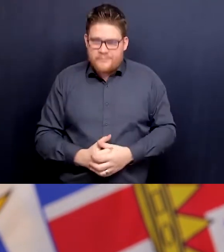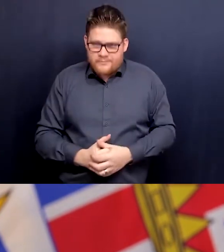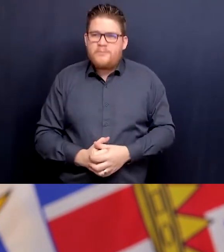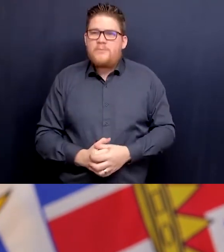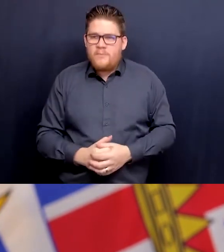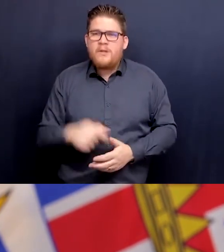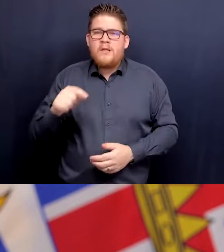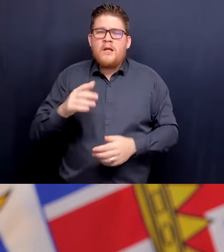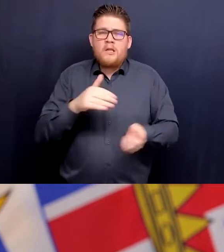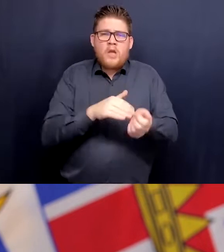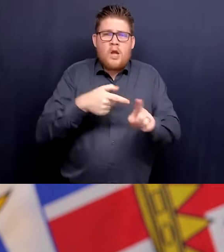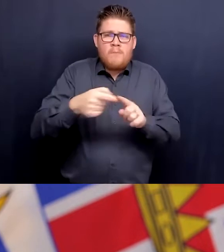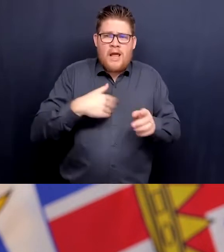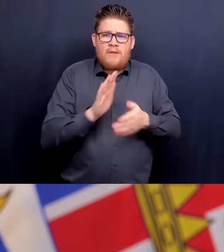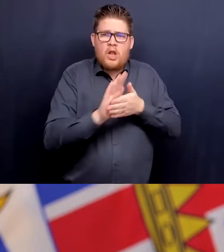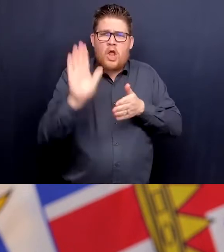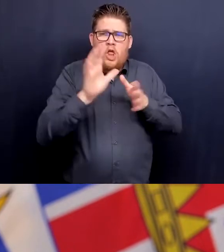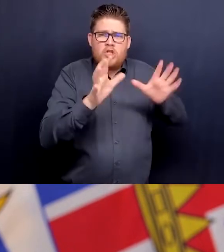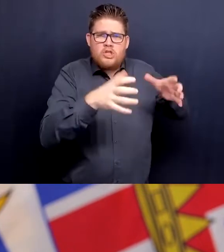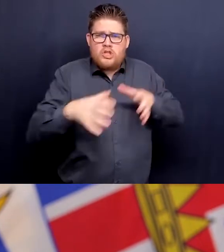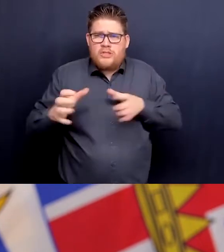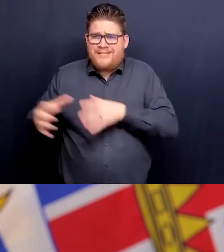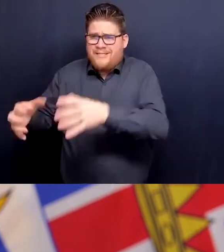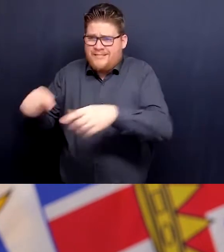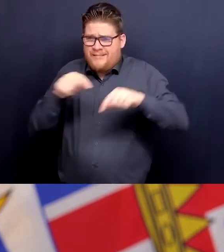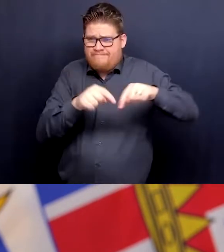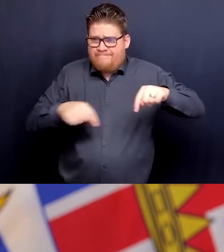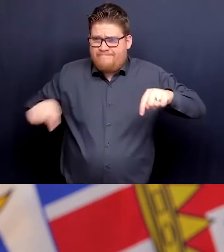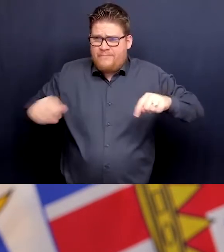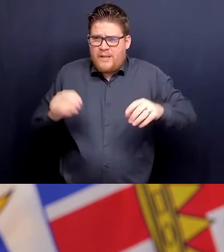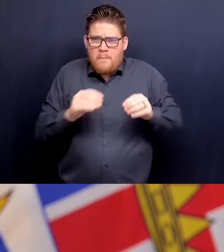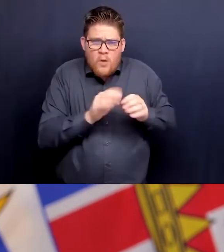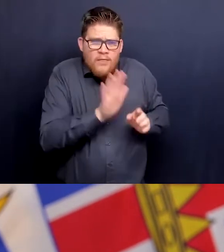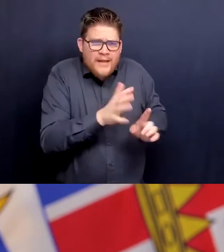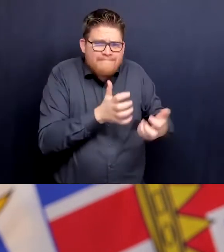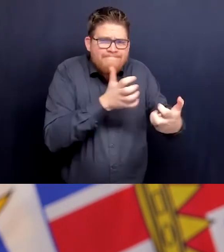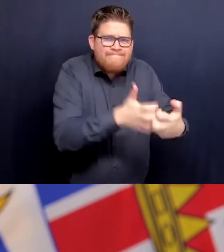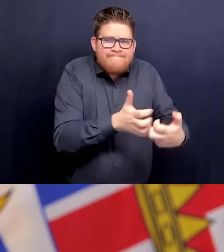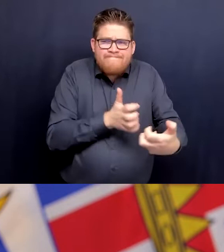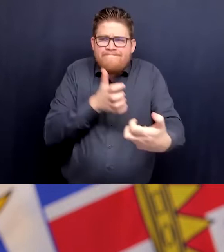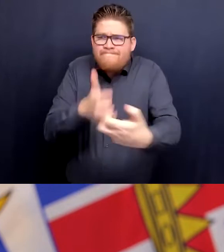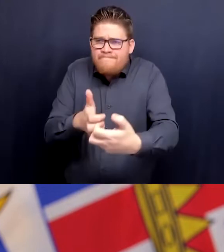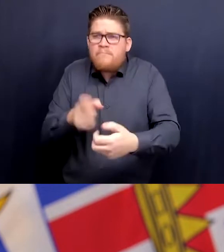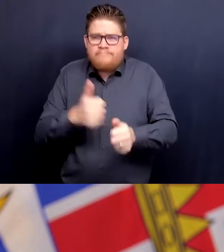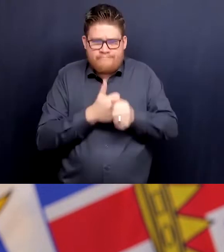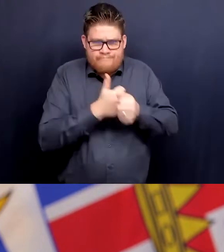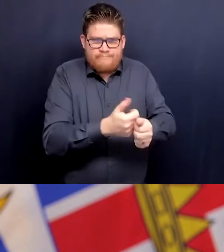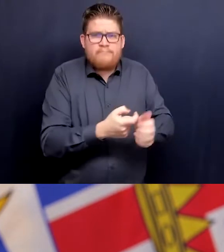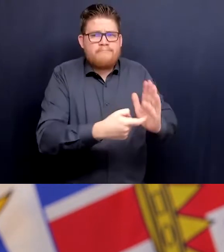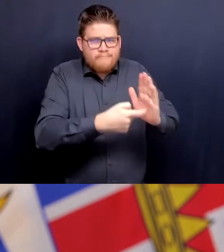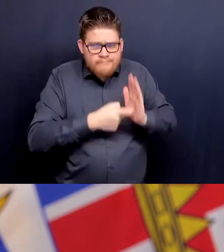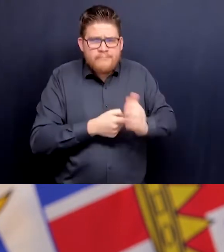we're taking a more nuanced risk-based approach. For some, that will mean that you must be vaccinated to practice in certain